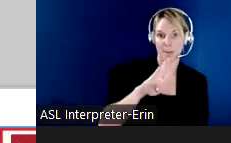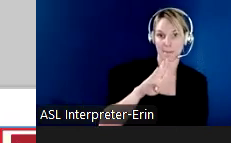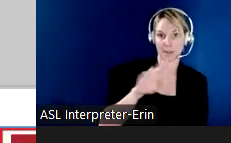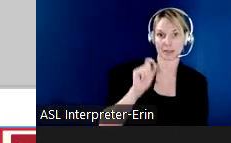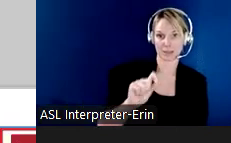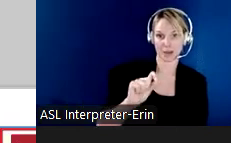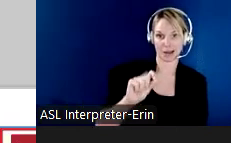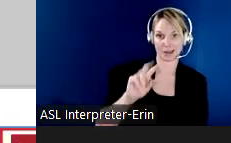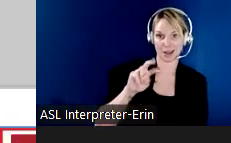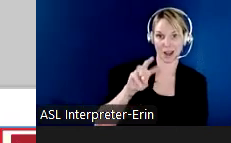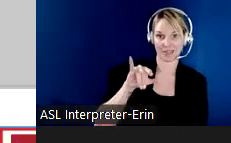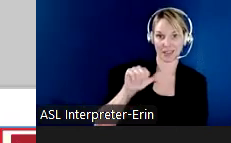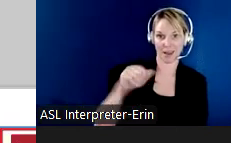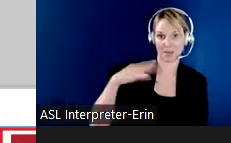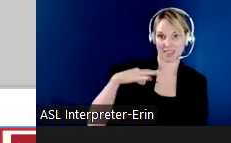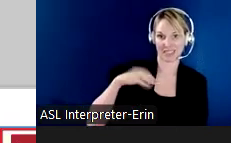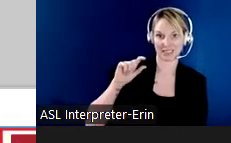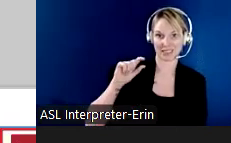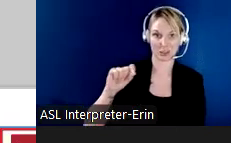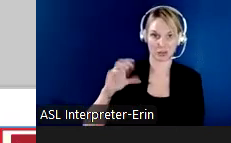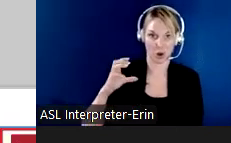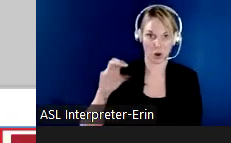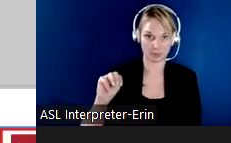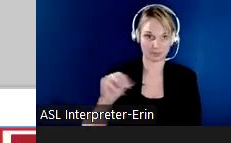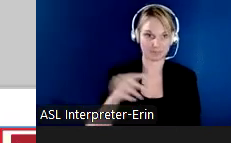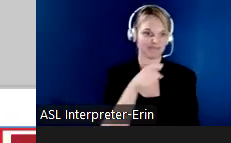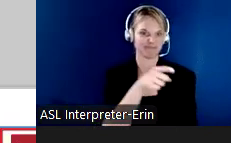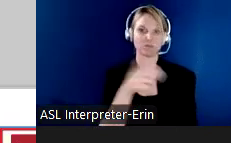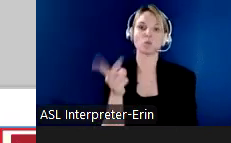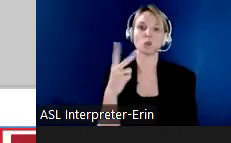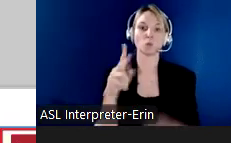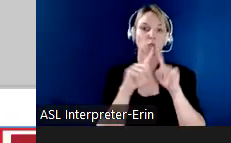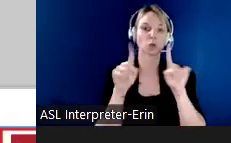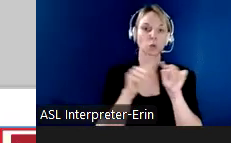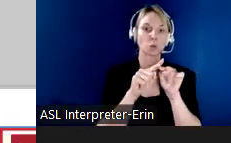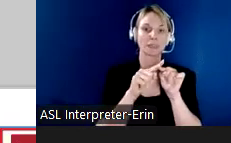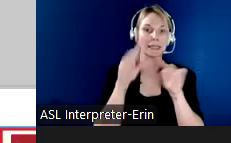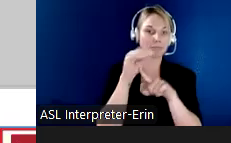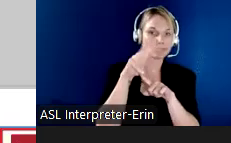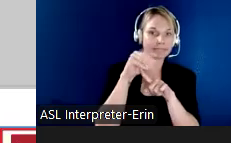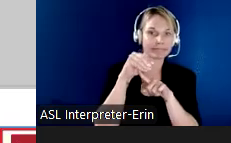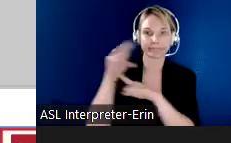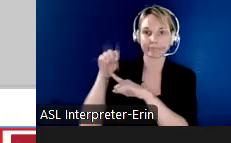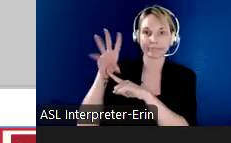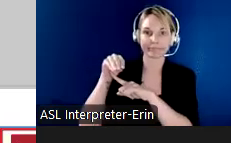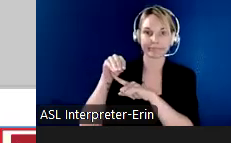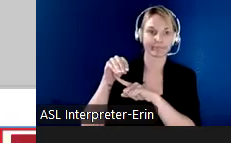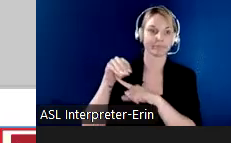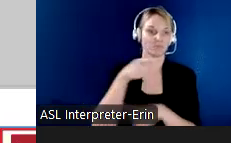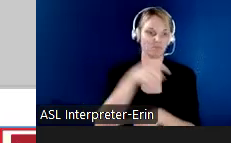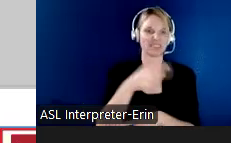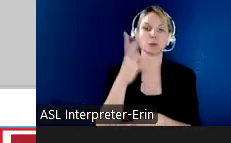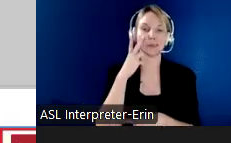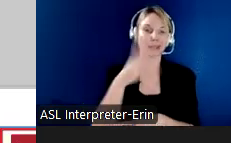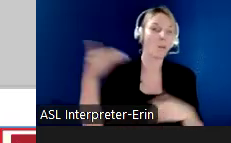peb.naviabenefits.com. And once you go to the page, we've got two screenshots here of what it looks like. You'll just see the kind of main Welcome to Navia homepage